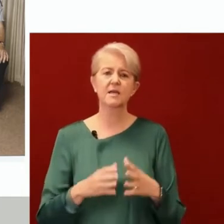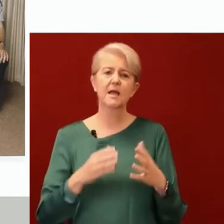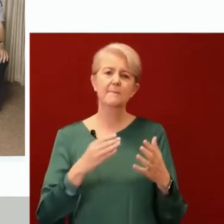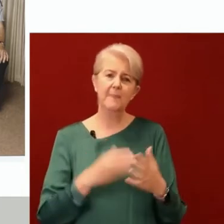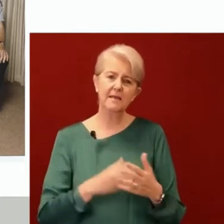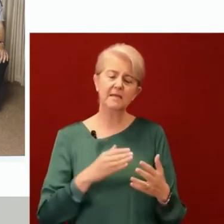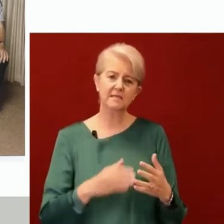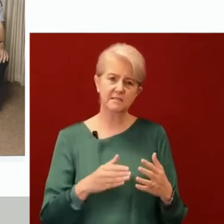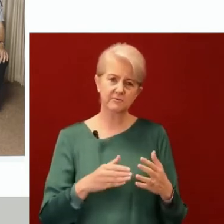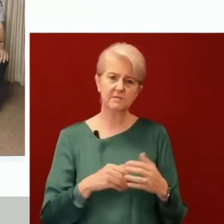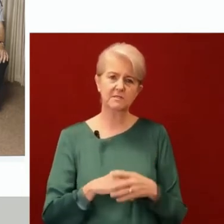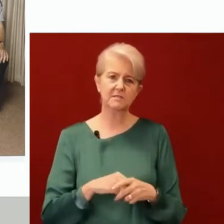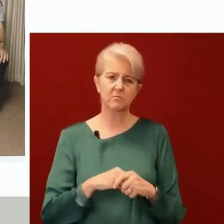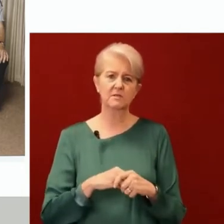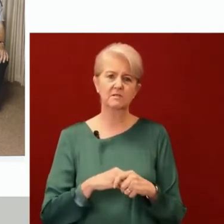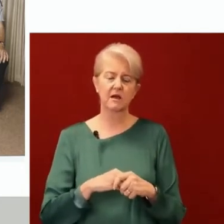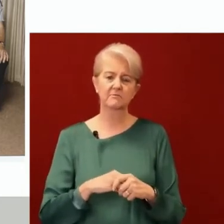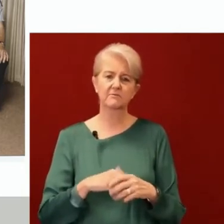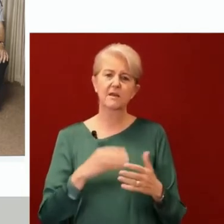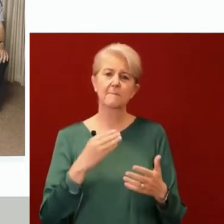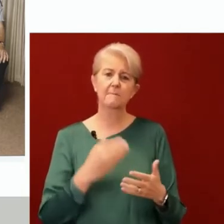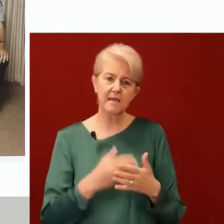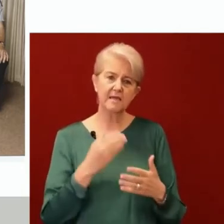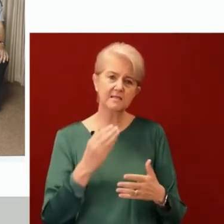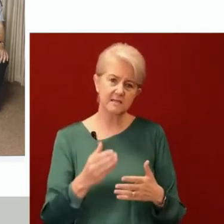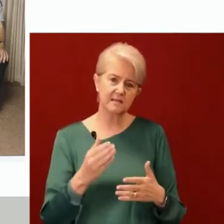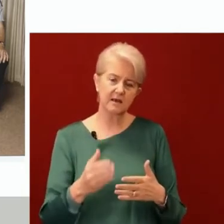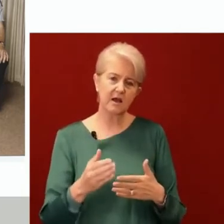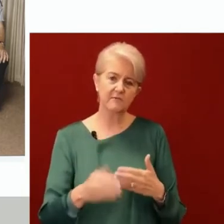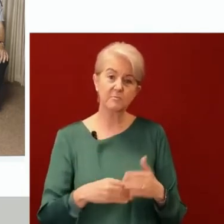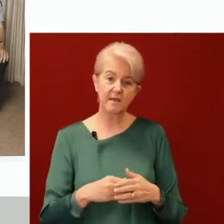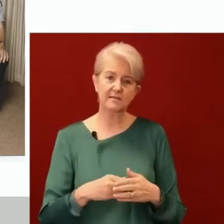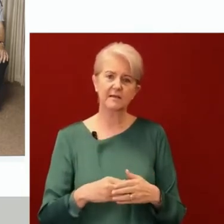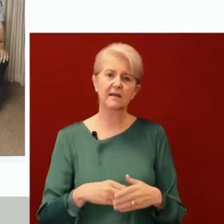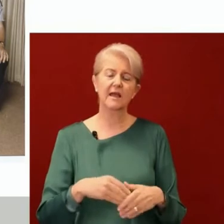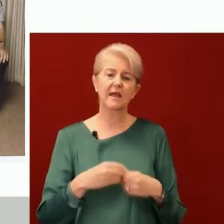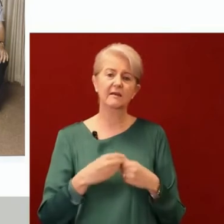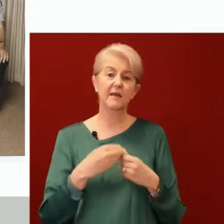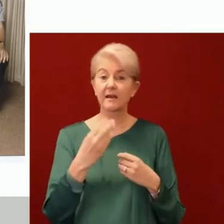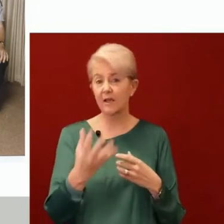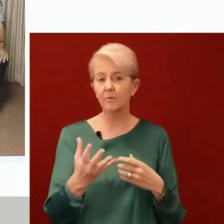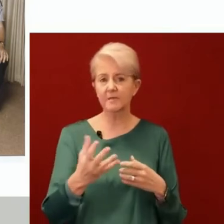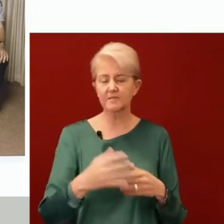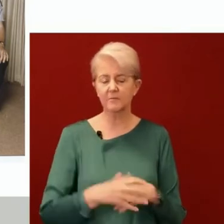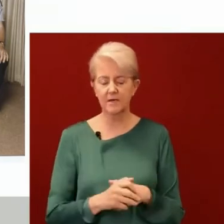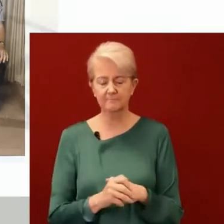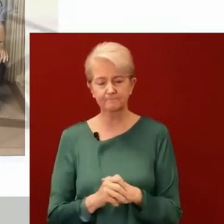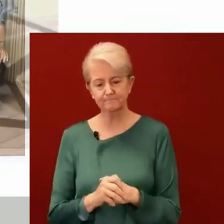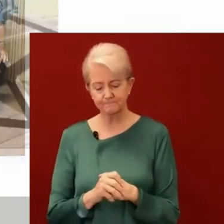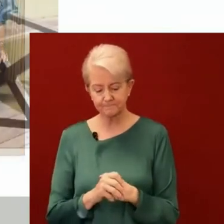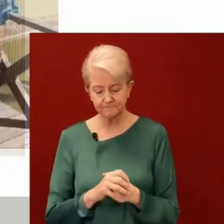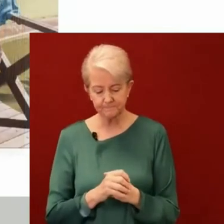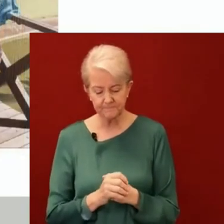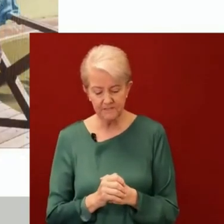country making a difference in someone's life, making their lives better and helping